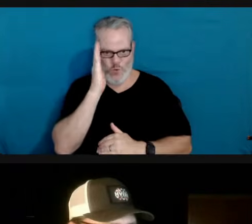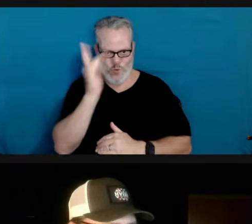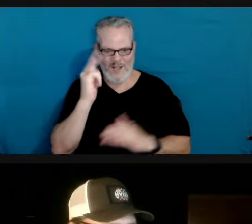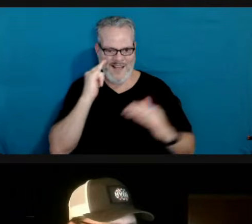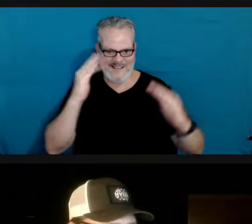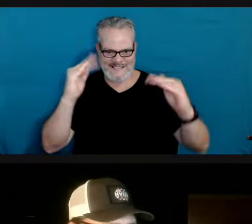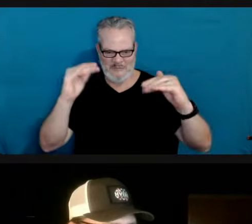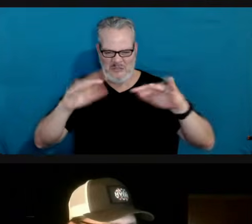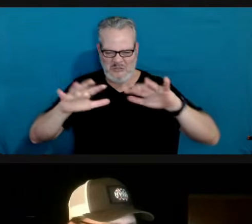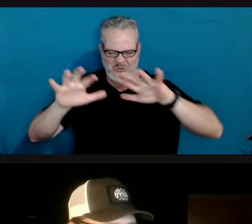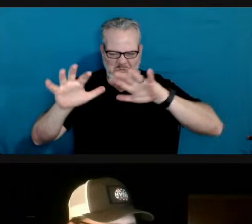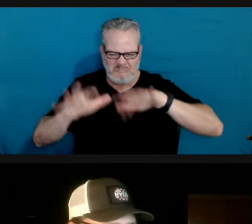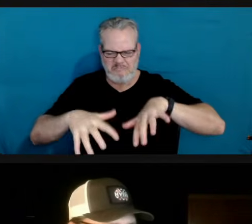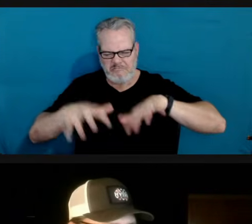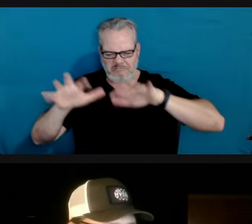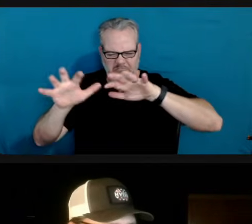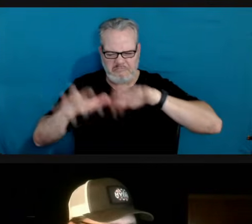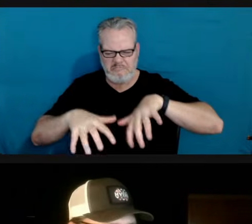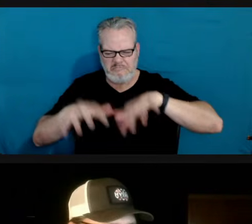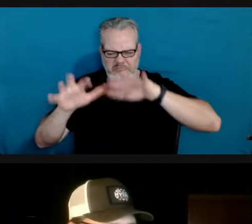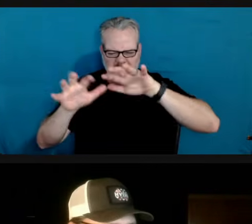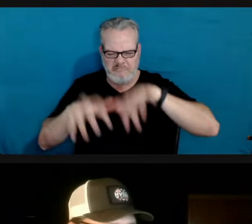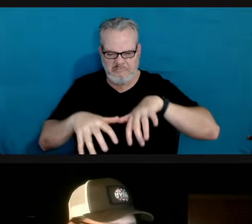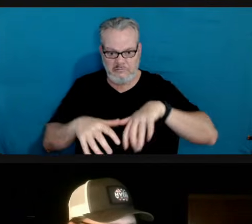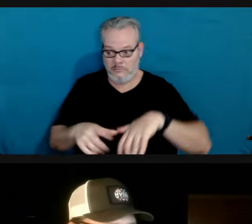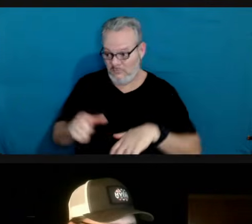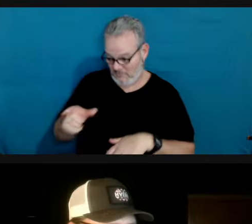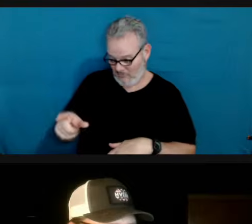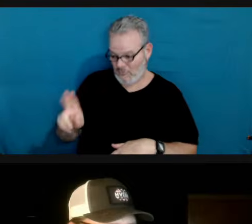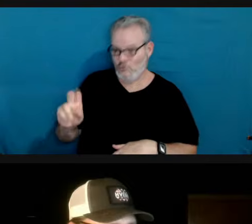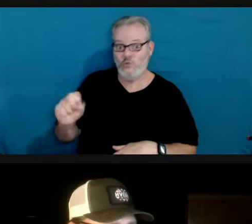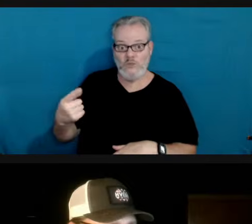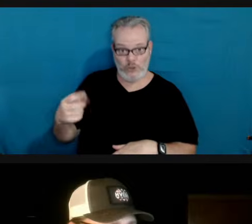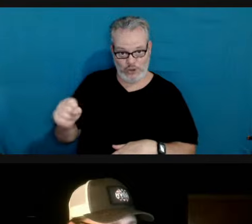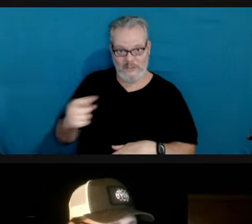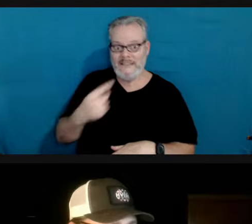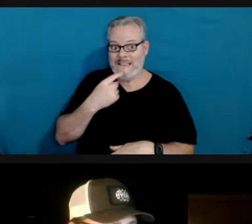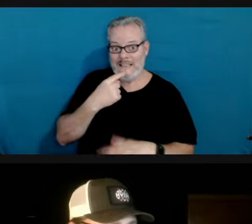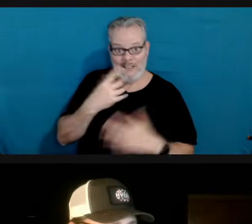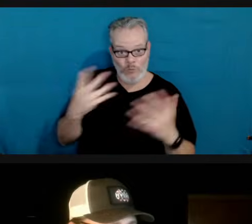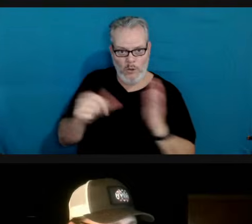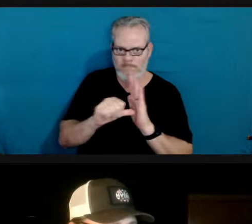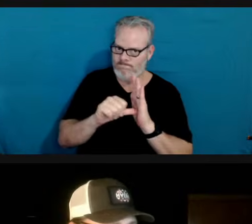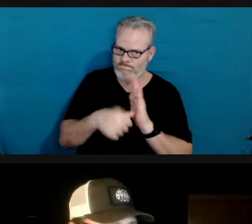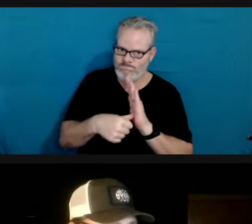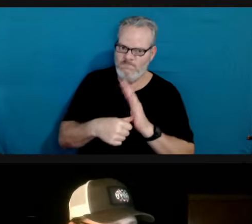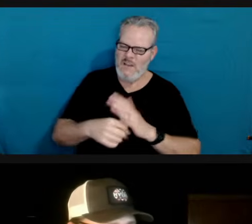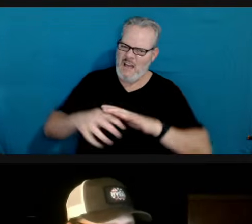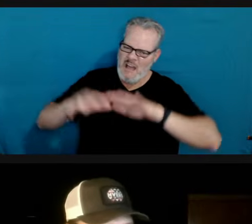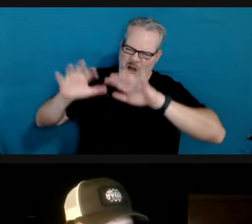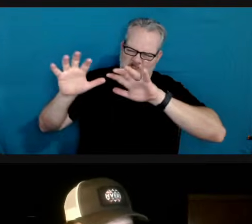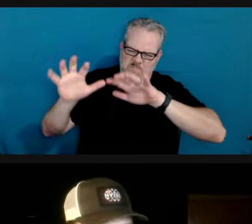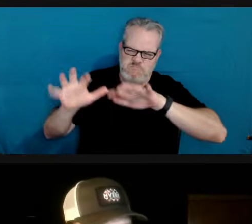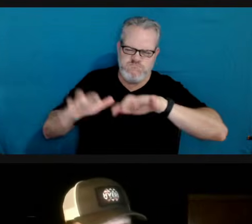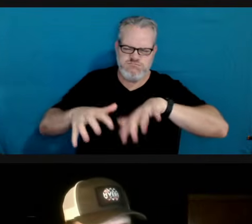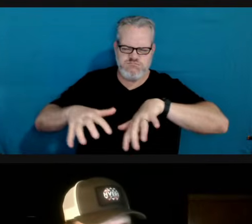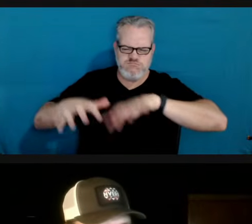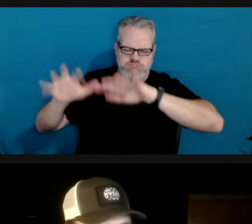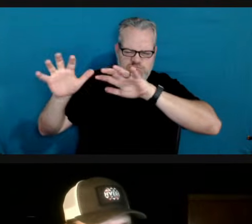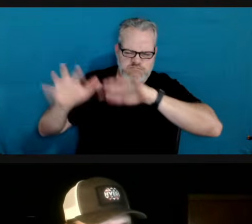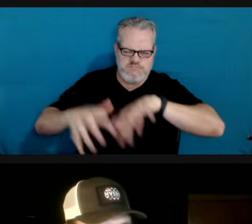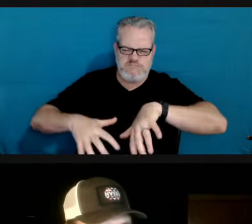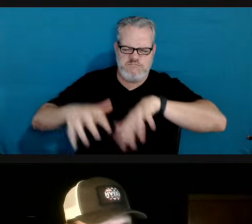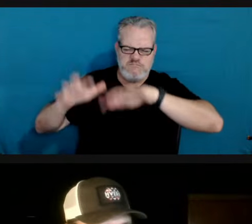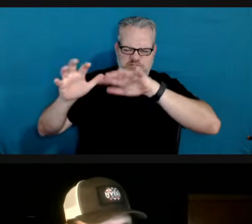point actually highlights that heavy rains are expected and can create false readings on some monitoring